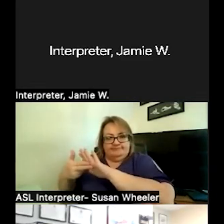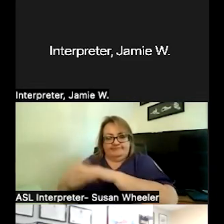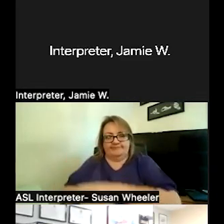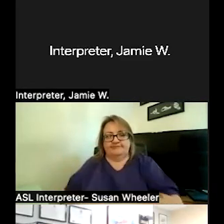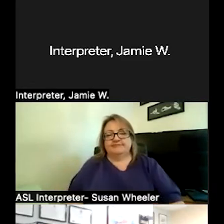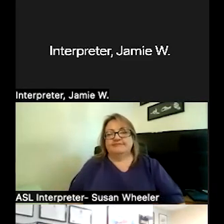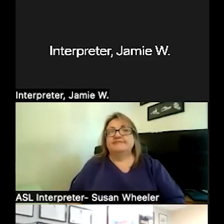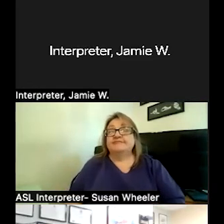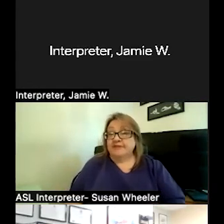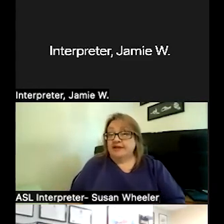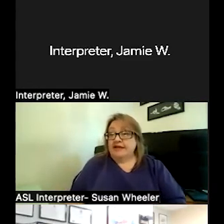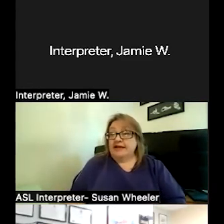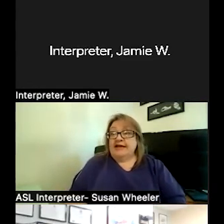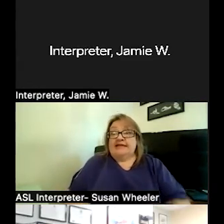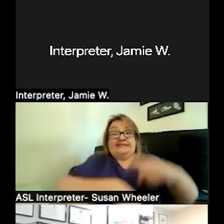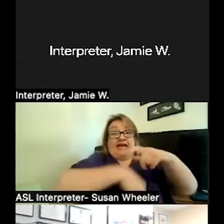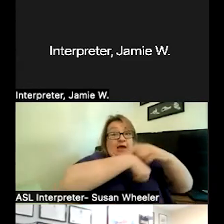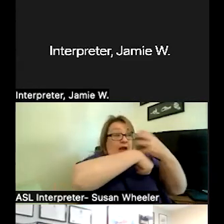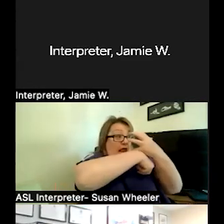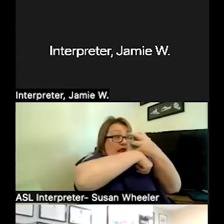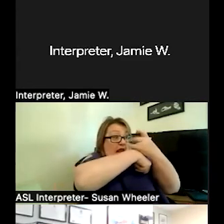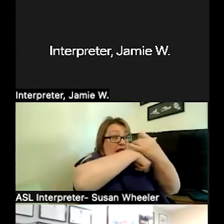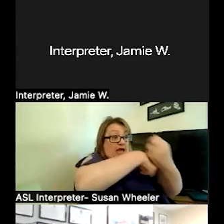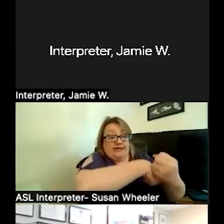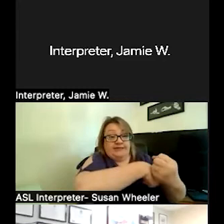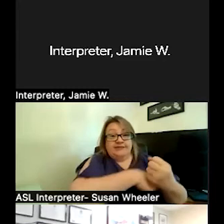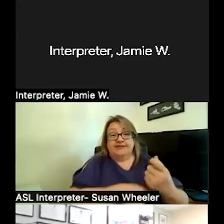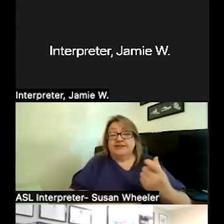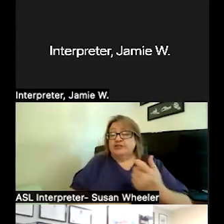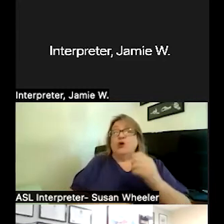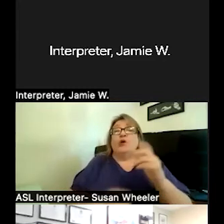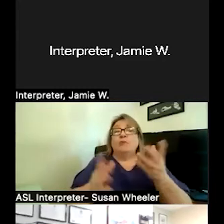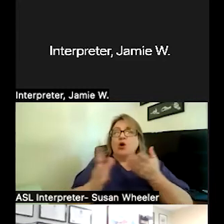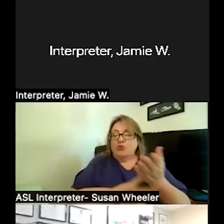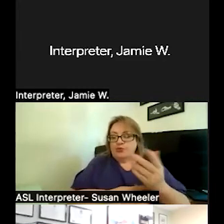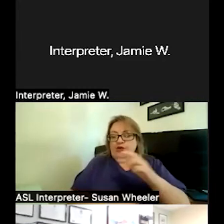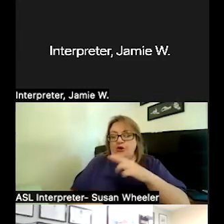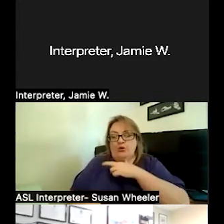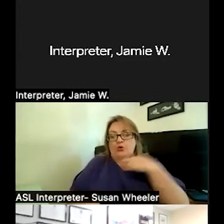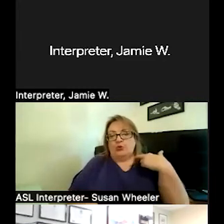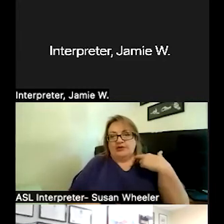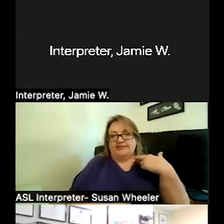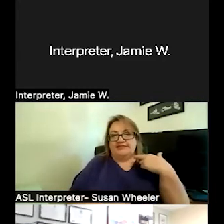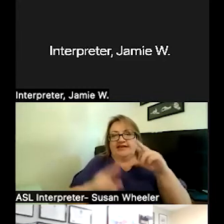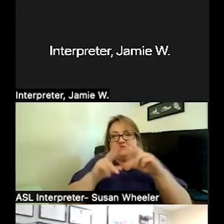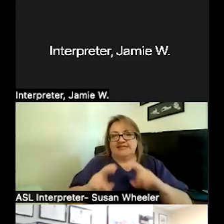Okay, we're running low on time. I'd like to spin through the risk assessment in just a bit, so let's finish up this